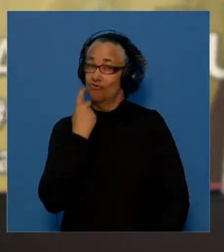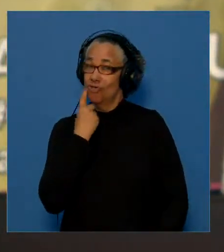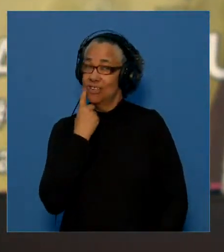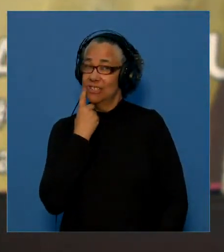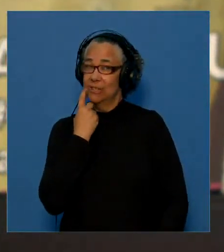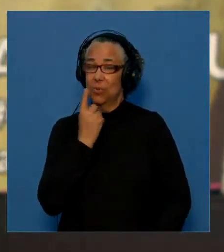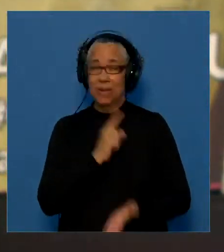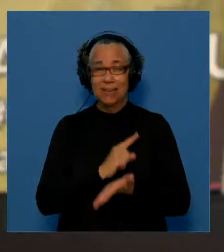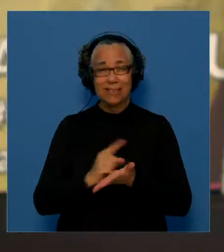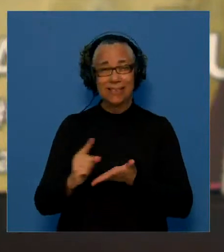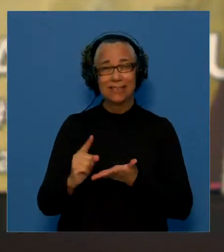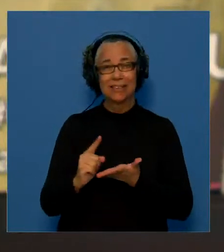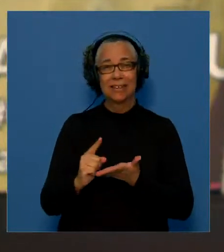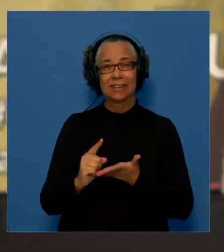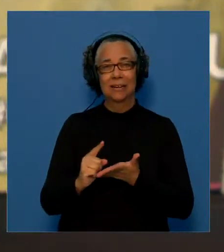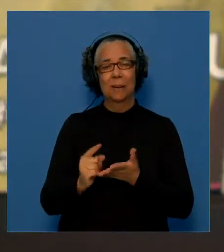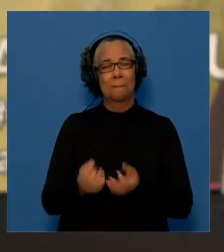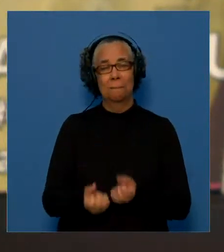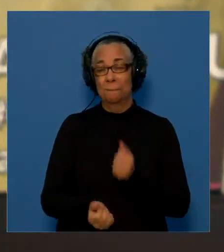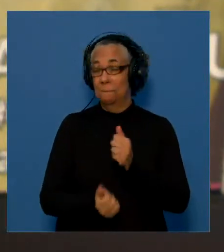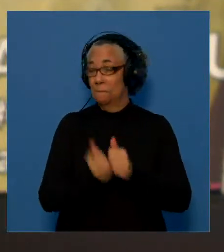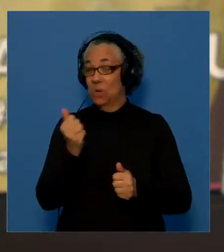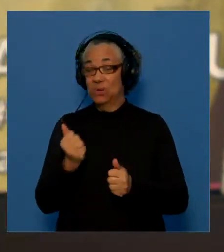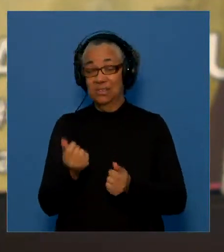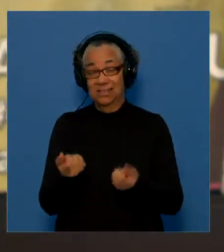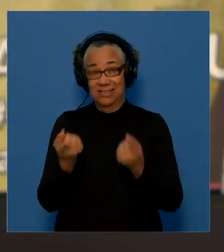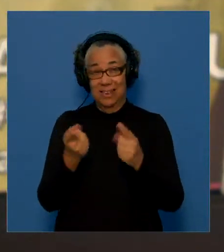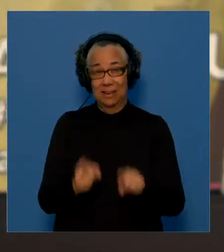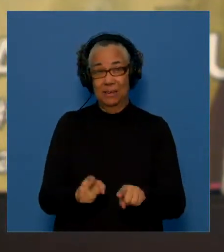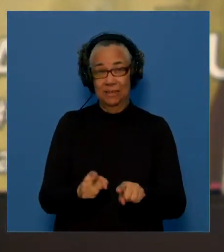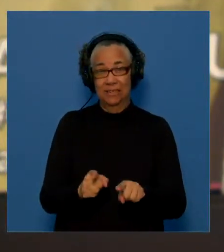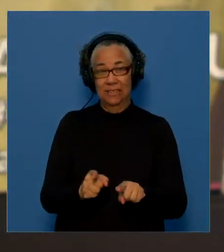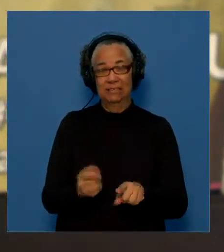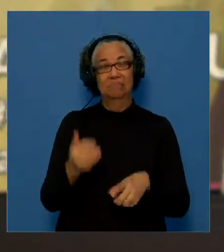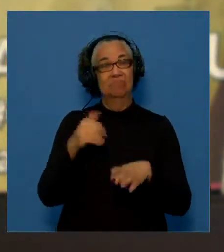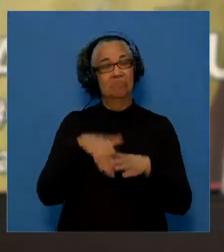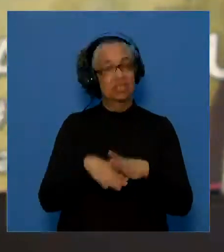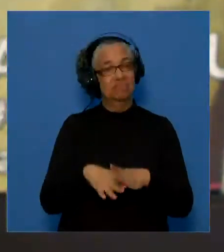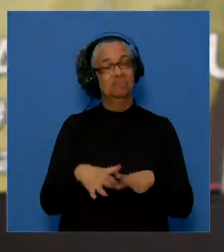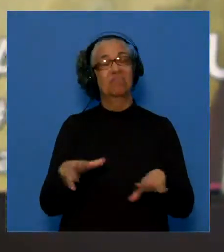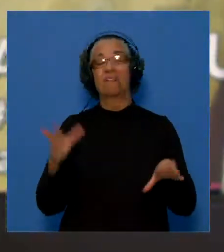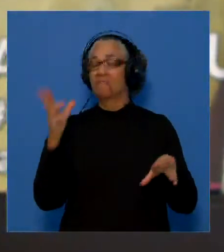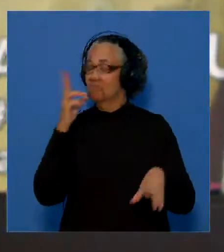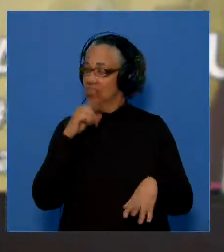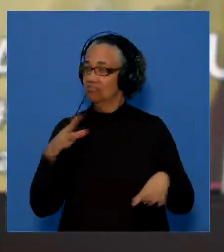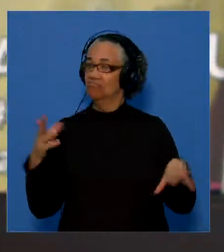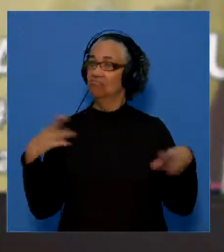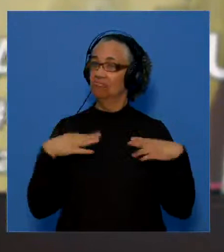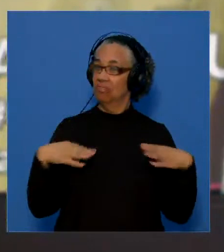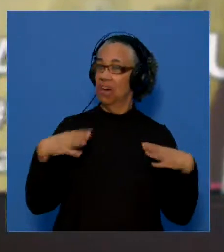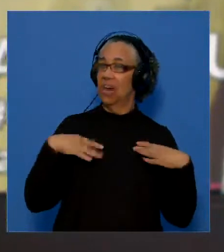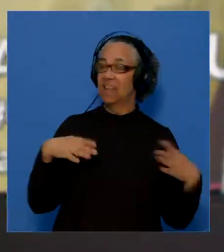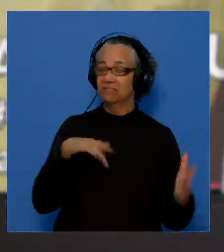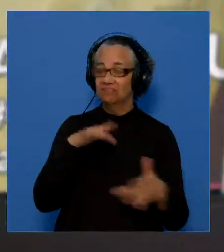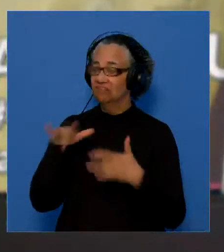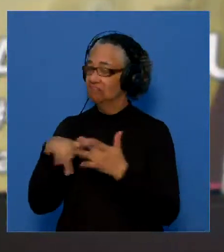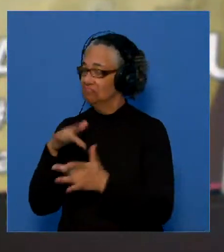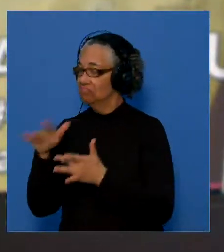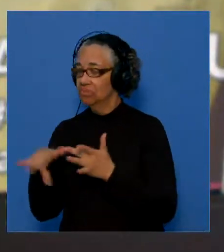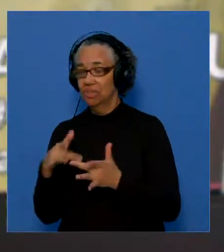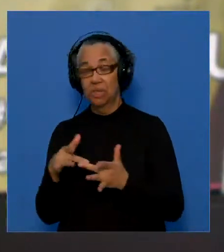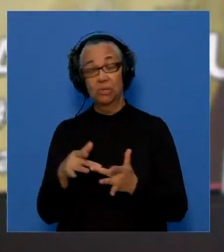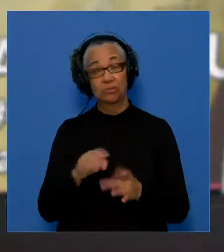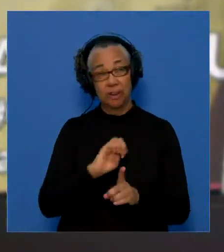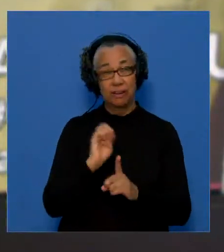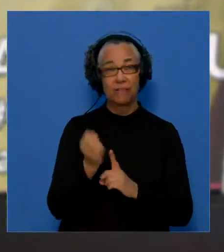that the majority of transmissions have occurred in recreational environments. As Bermuda's gateway